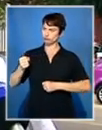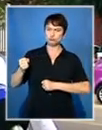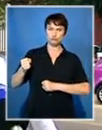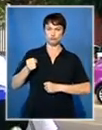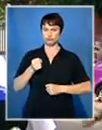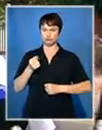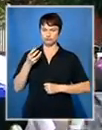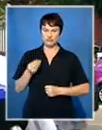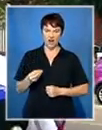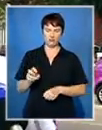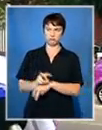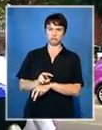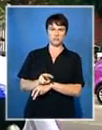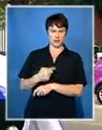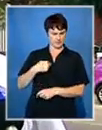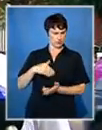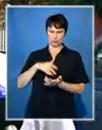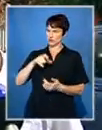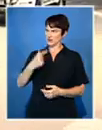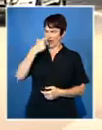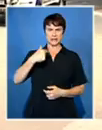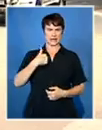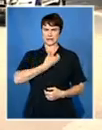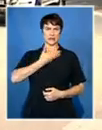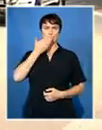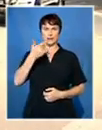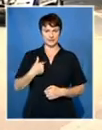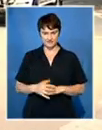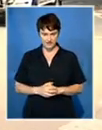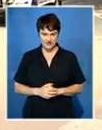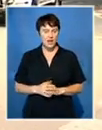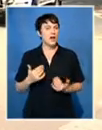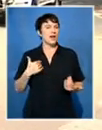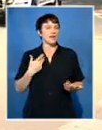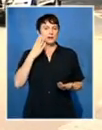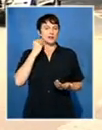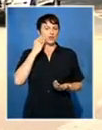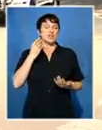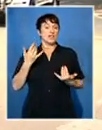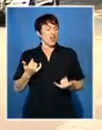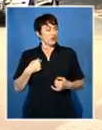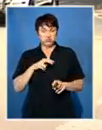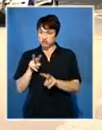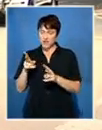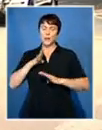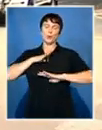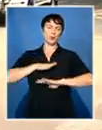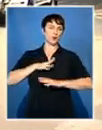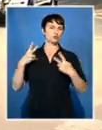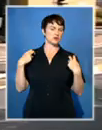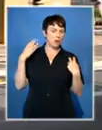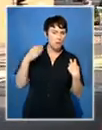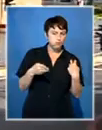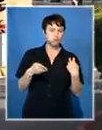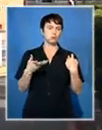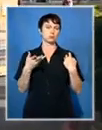shin guards and stuff like that. It makes us as students feel uneasy. According to the experience that we had, we're glad that we have security and we're glad that